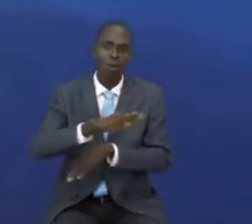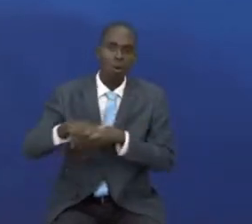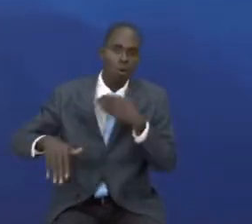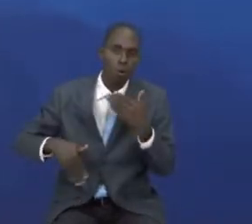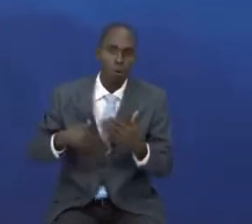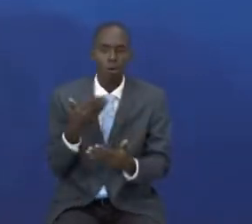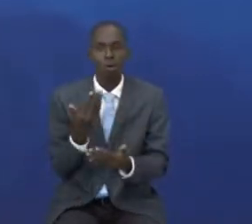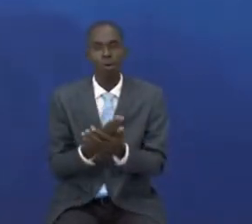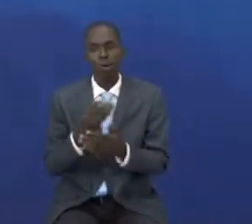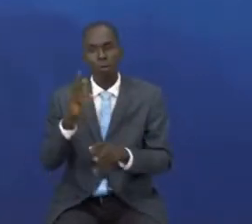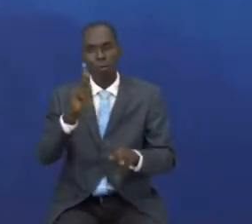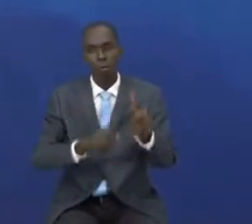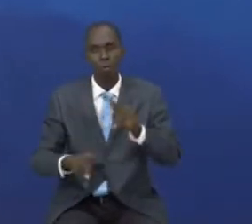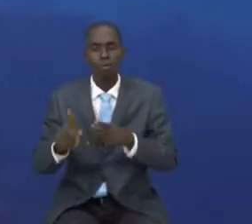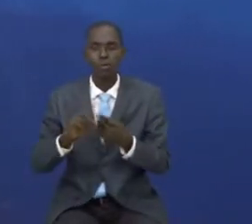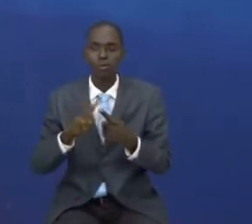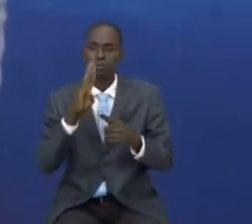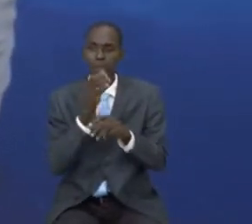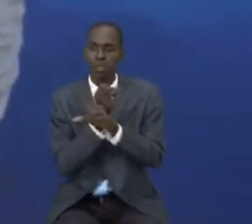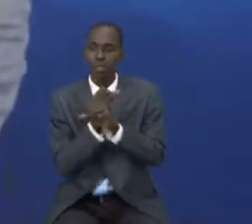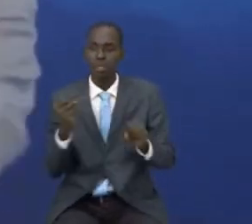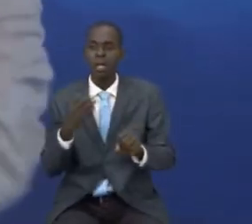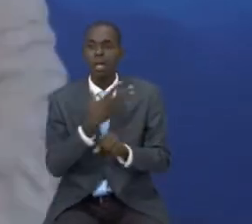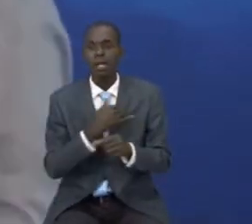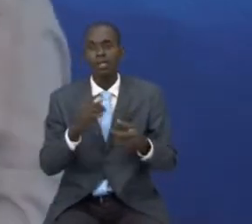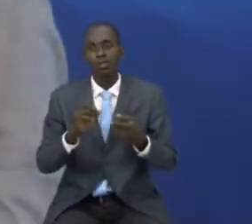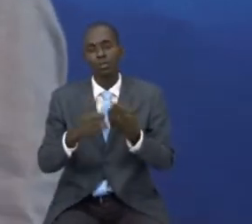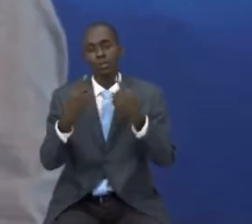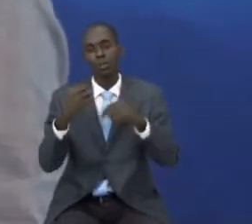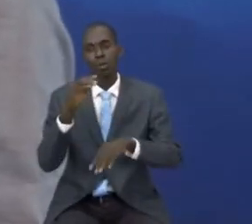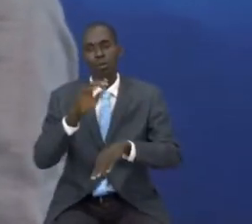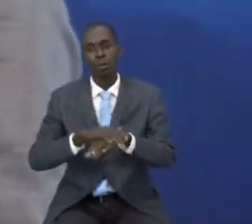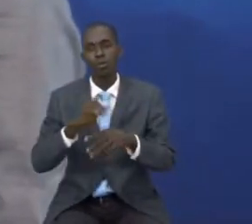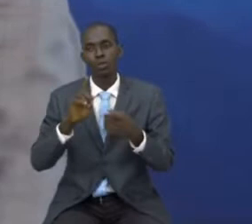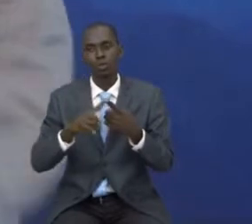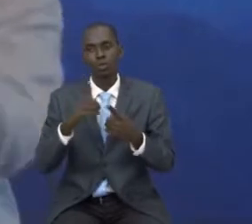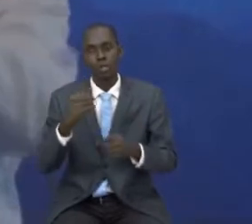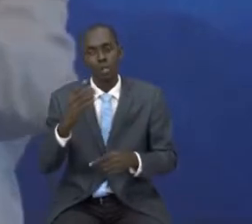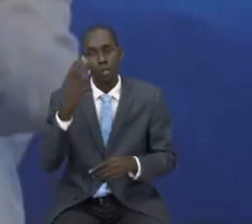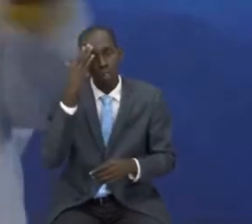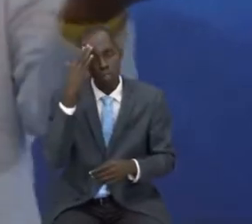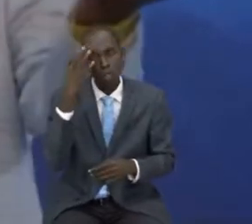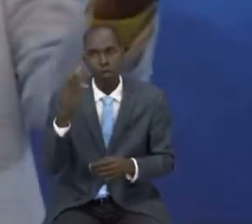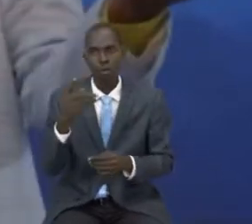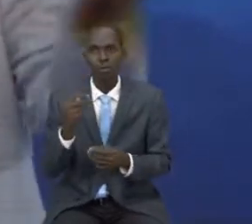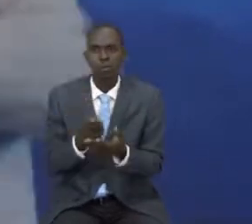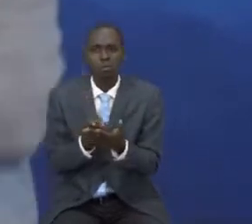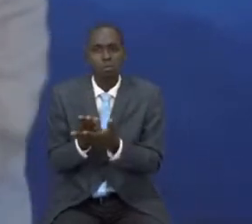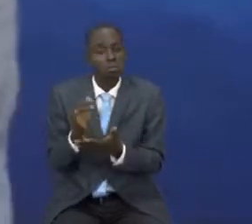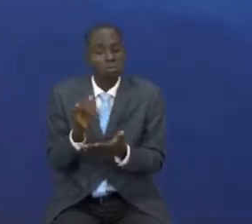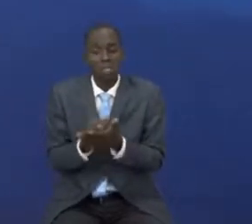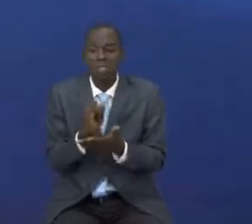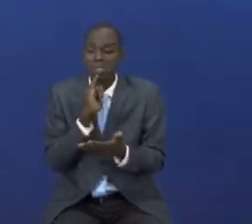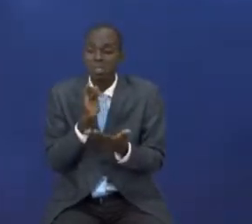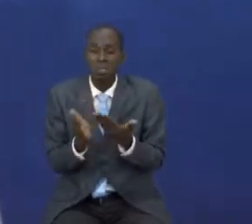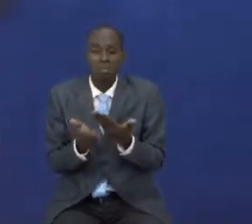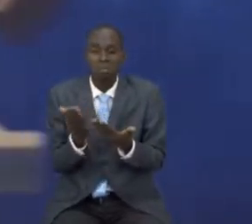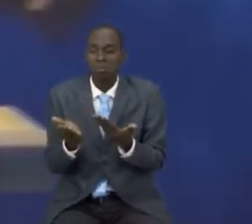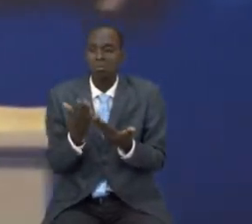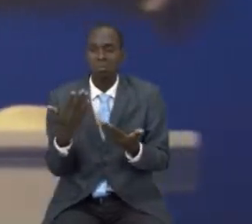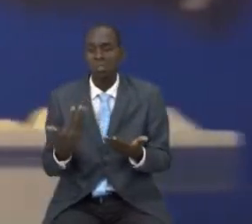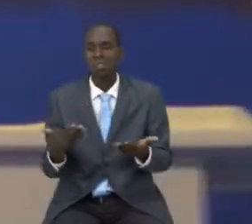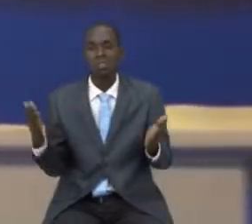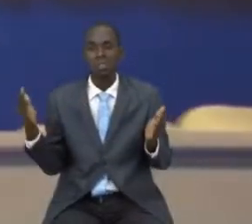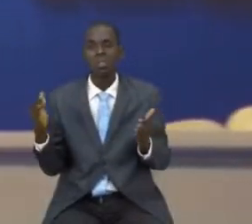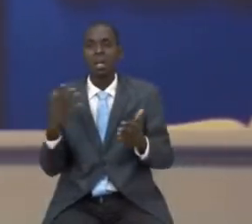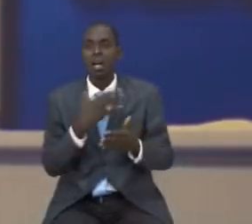be saved and to come unto the knowledge of the truth. That's it. And to come